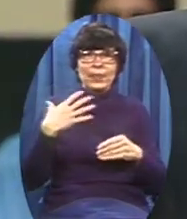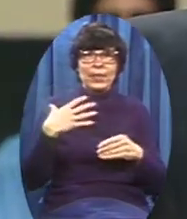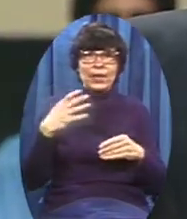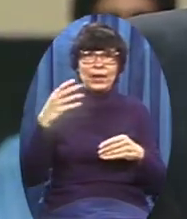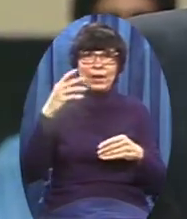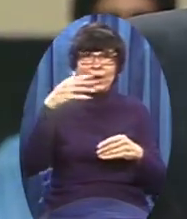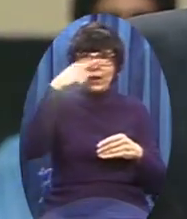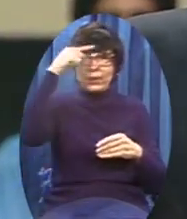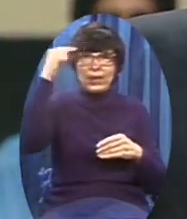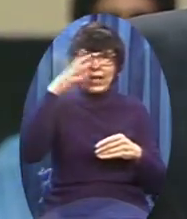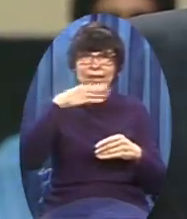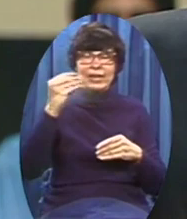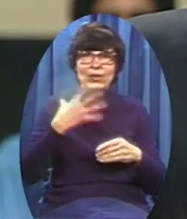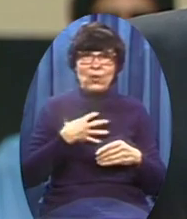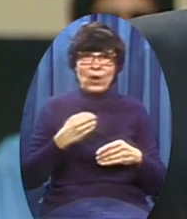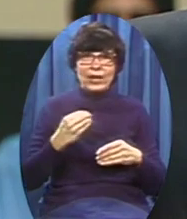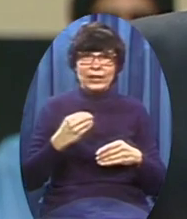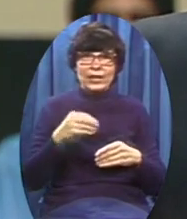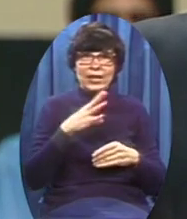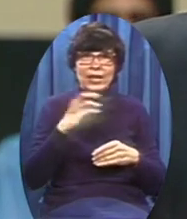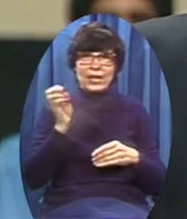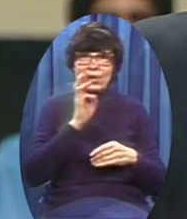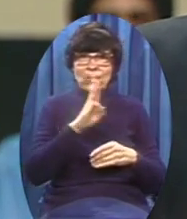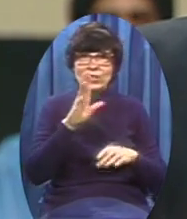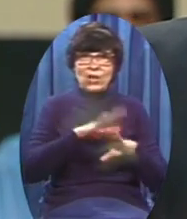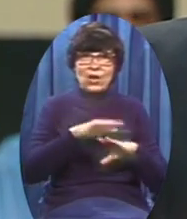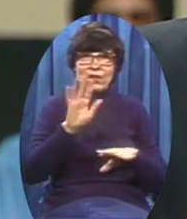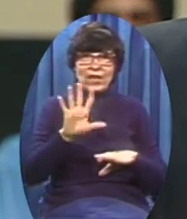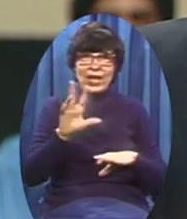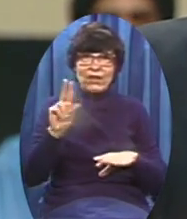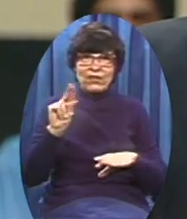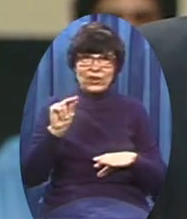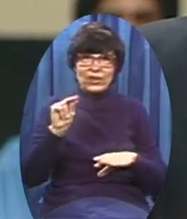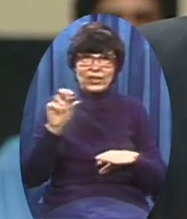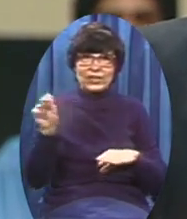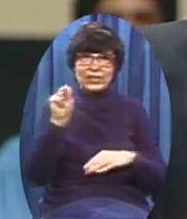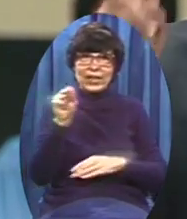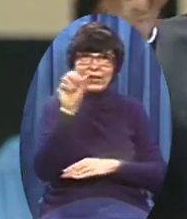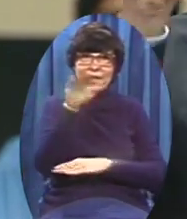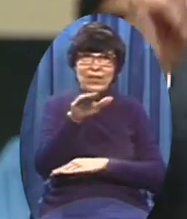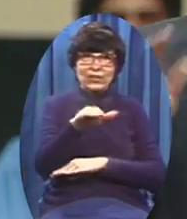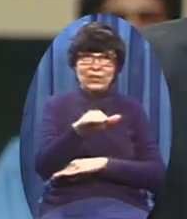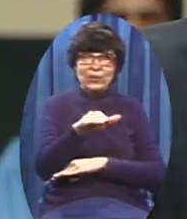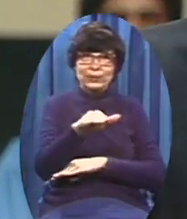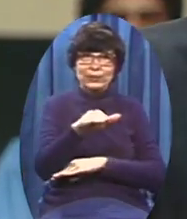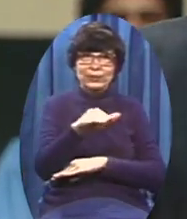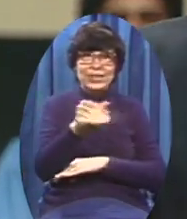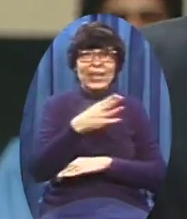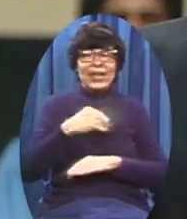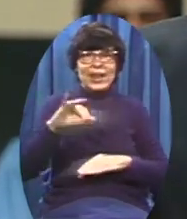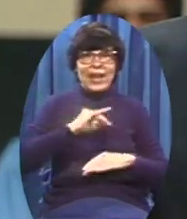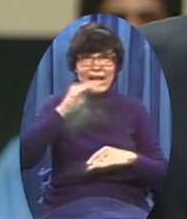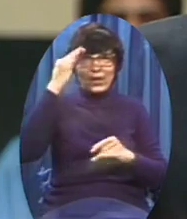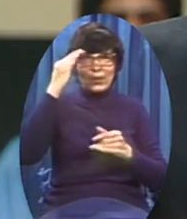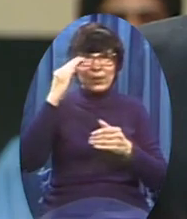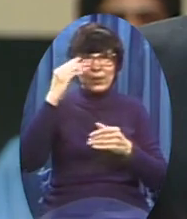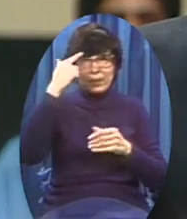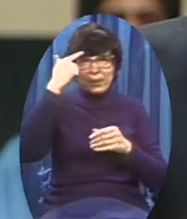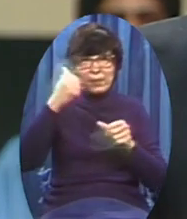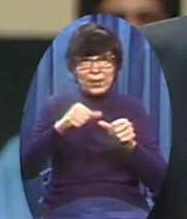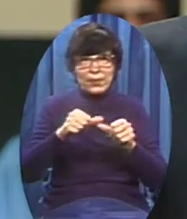I said, yes, sir. I remember the time you were on at 5:30 on a Saturday afternoon. And I remember something your Brother Jerry told me the